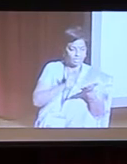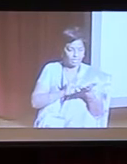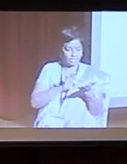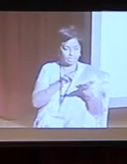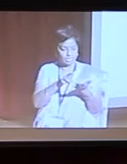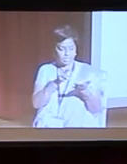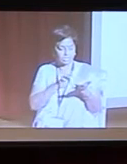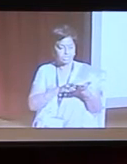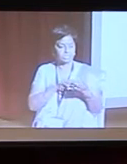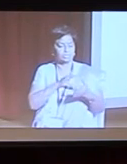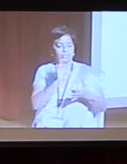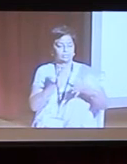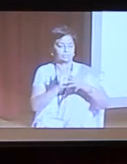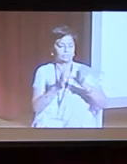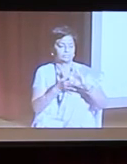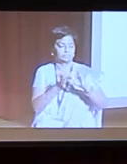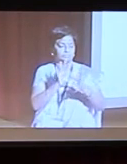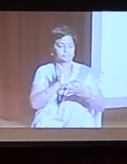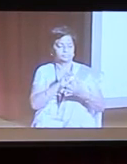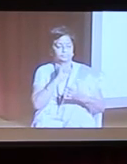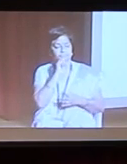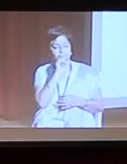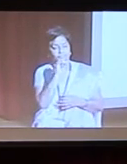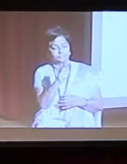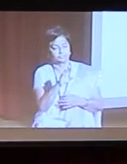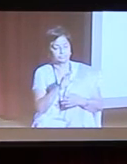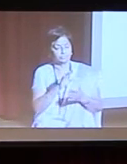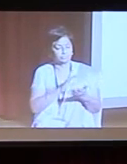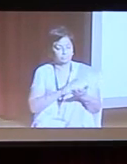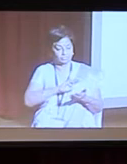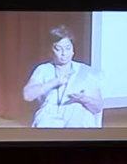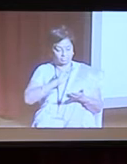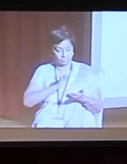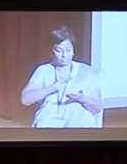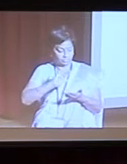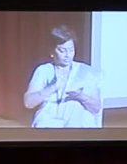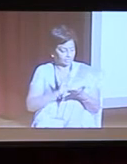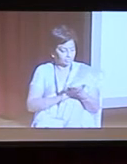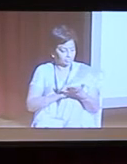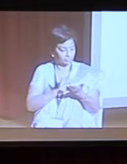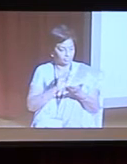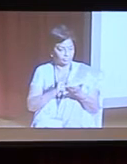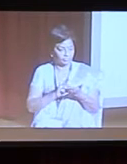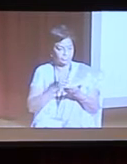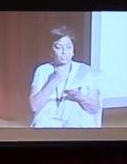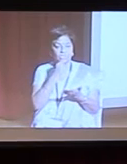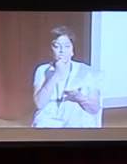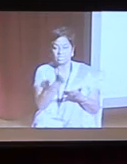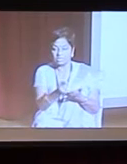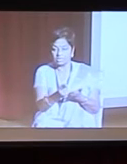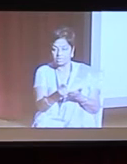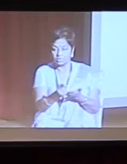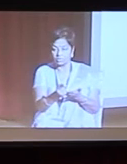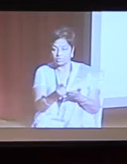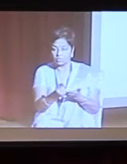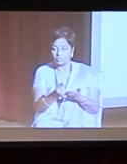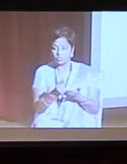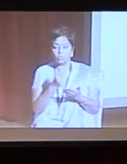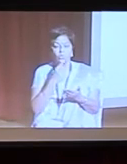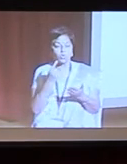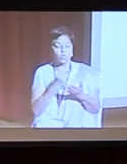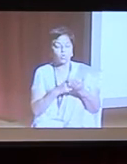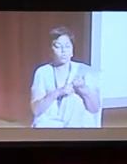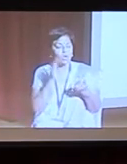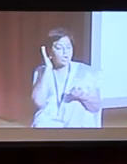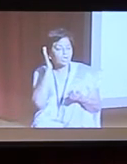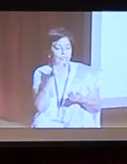spatial relations. Audio description of the two diagrams will tell us only what they